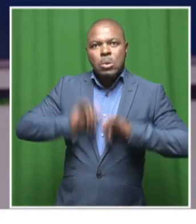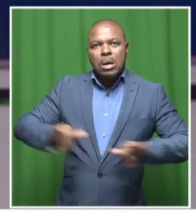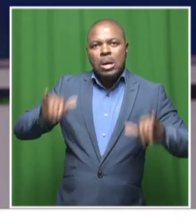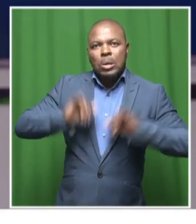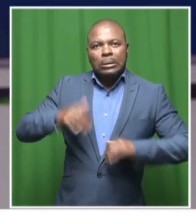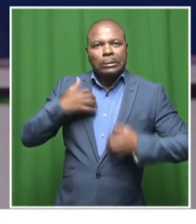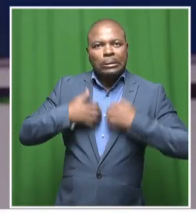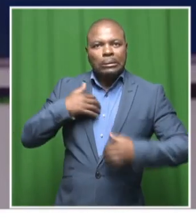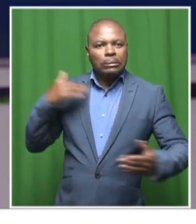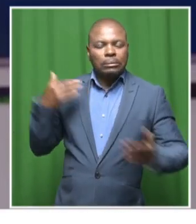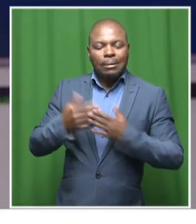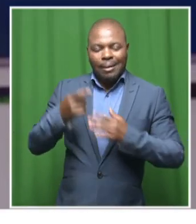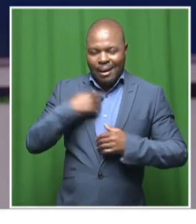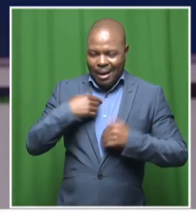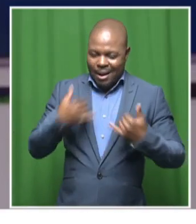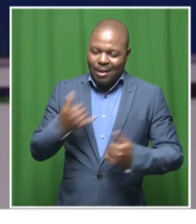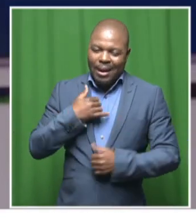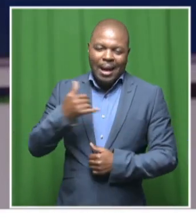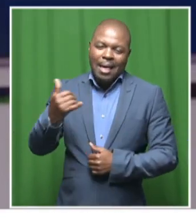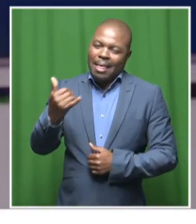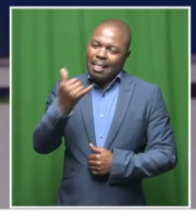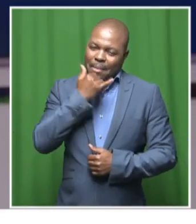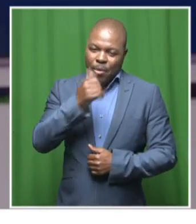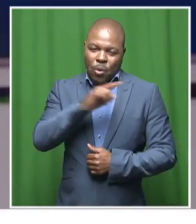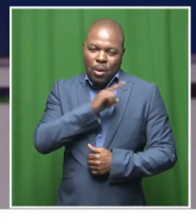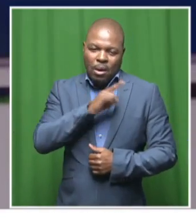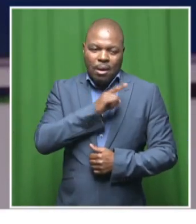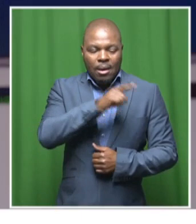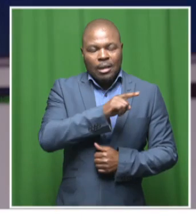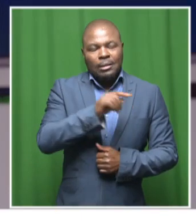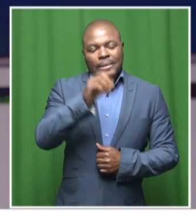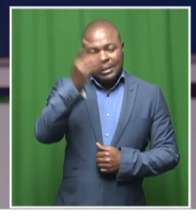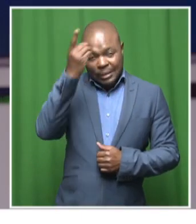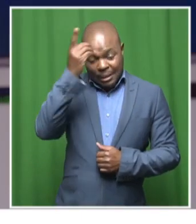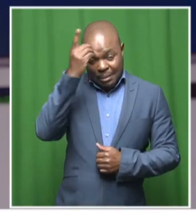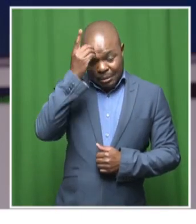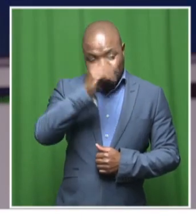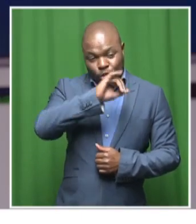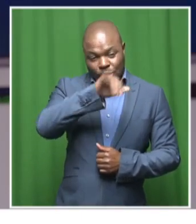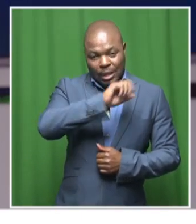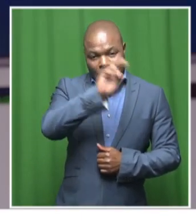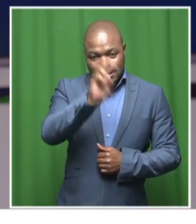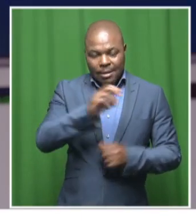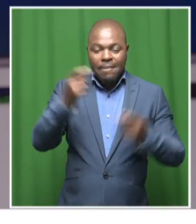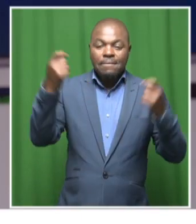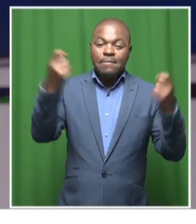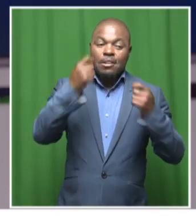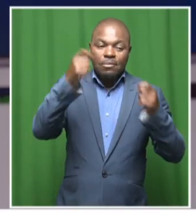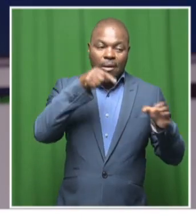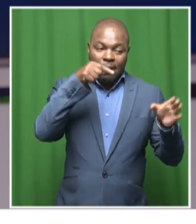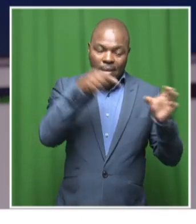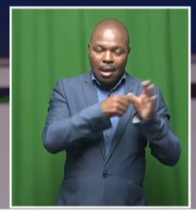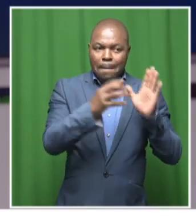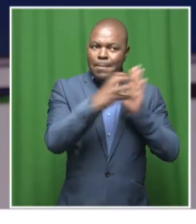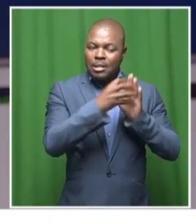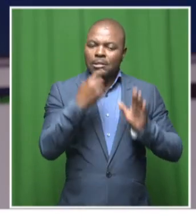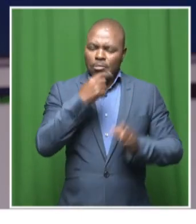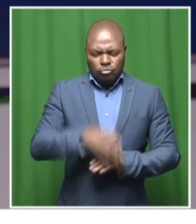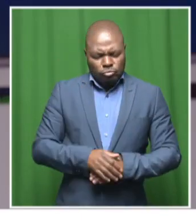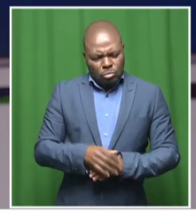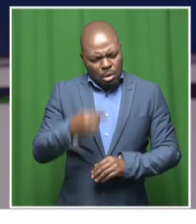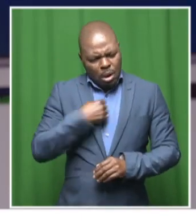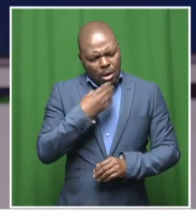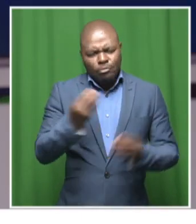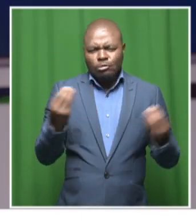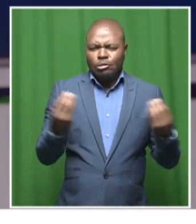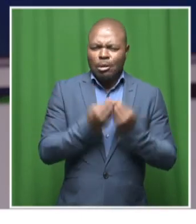and I'm so glad that the brand Durban Jazz Festival has come forth and said, we do have something very